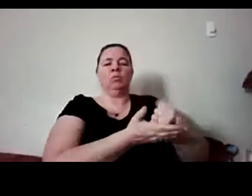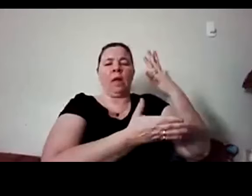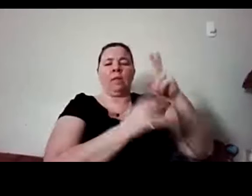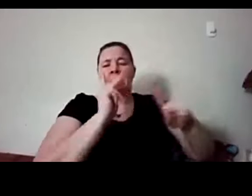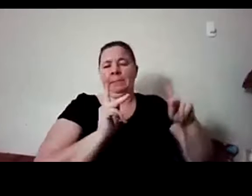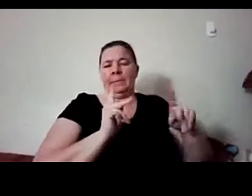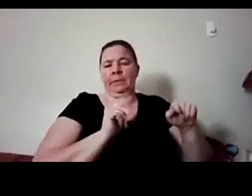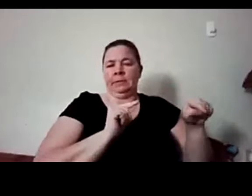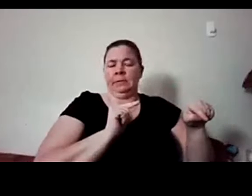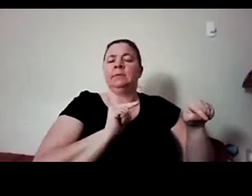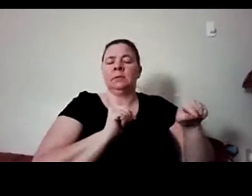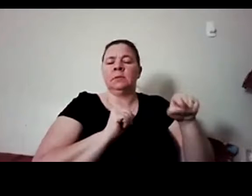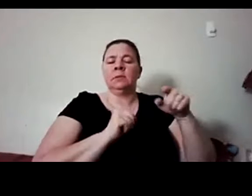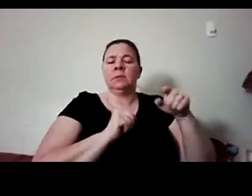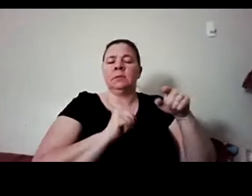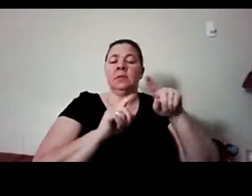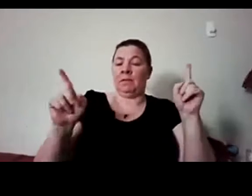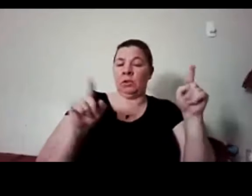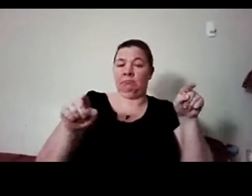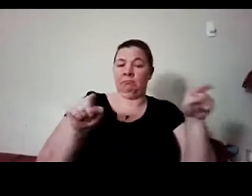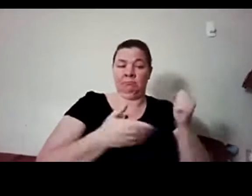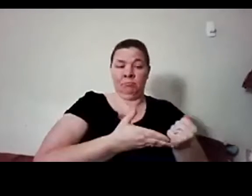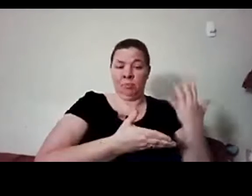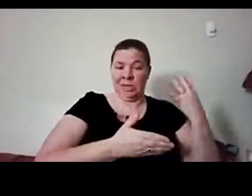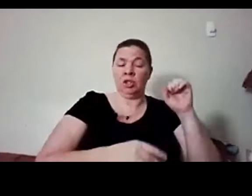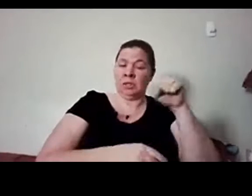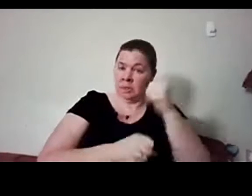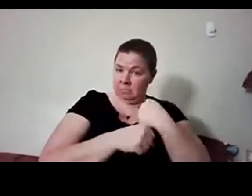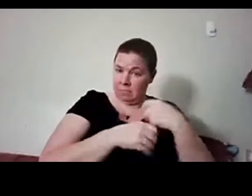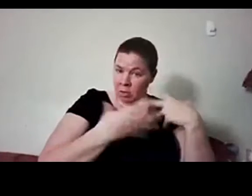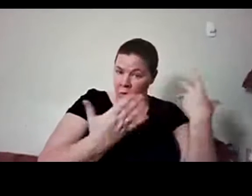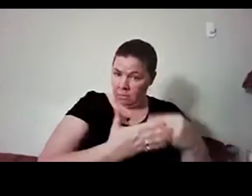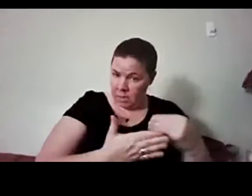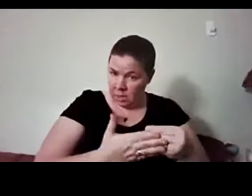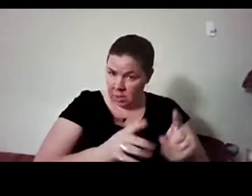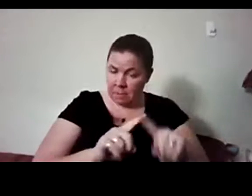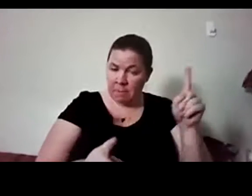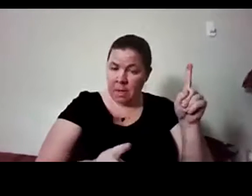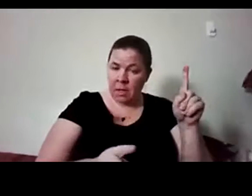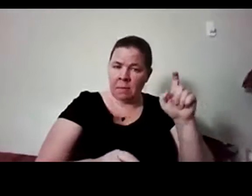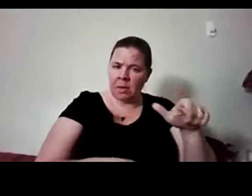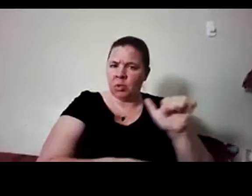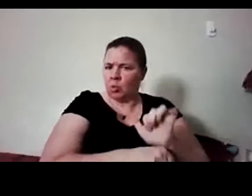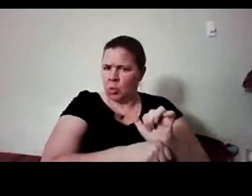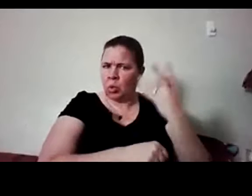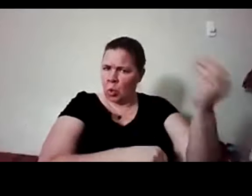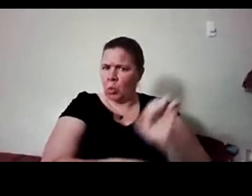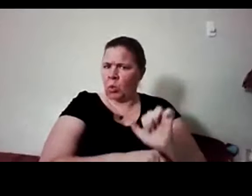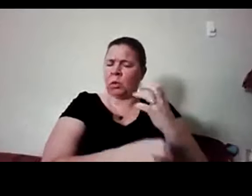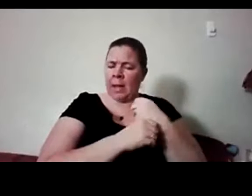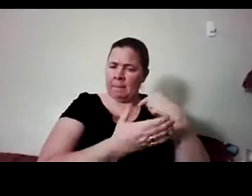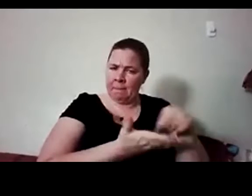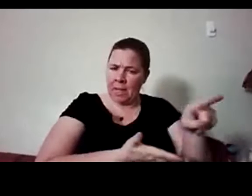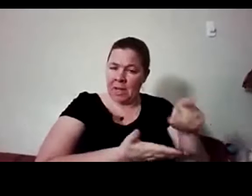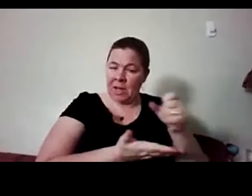difference is simple. The rich, yes, they do make a lot of money, but they must go to work to get paid. The wealthy,